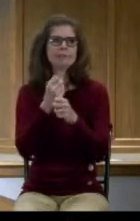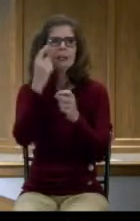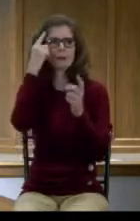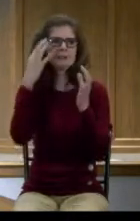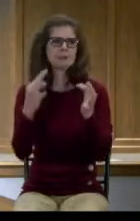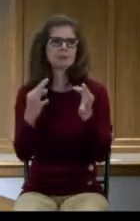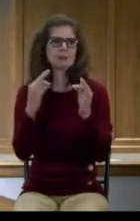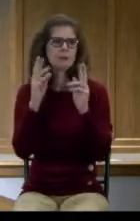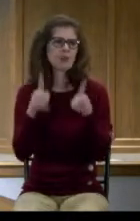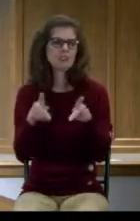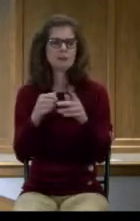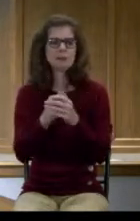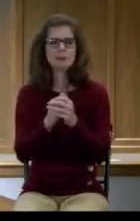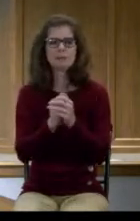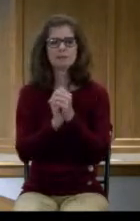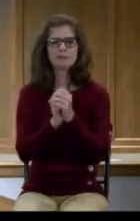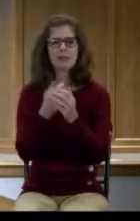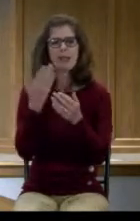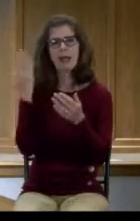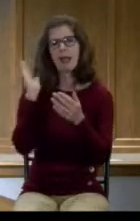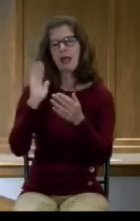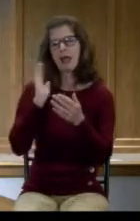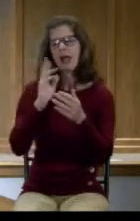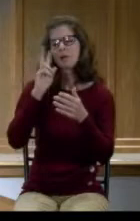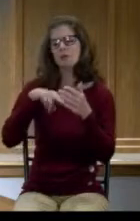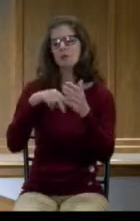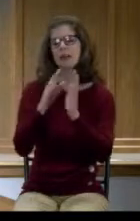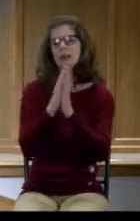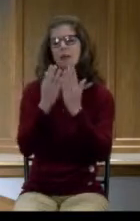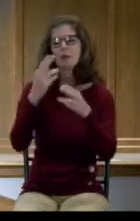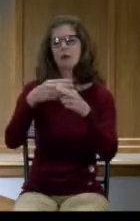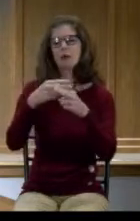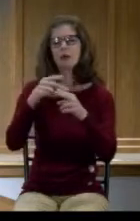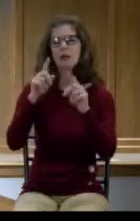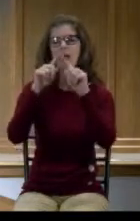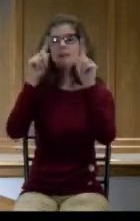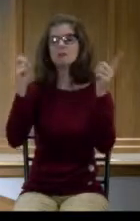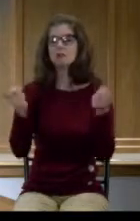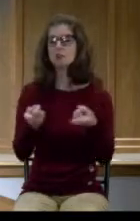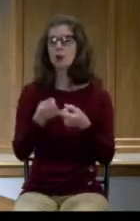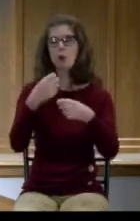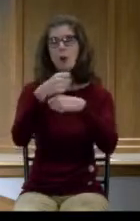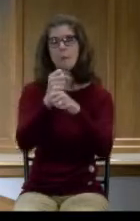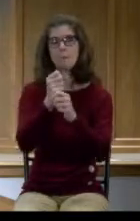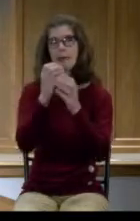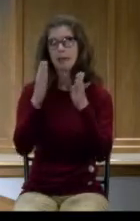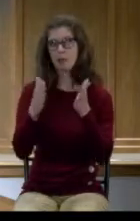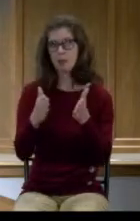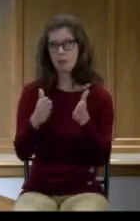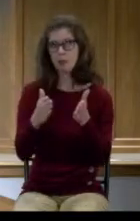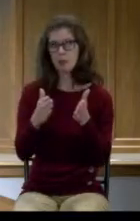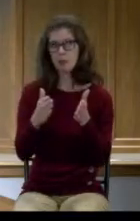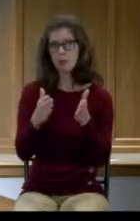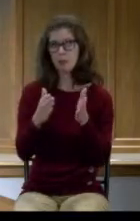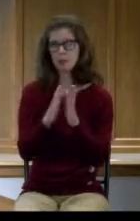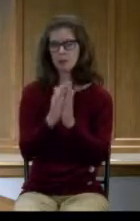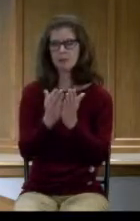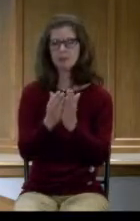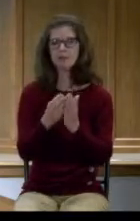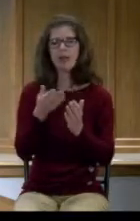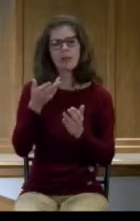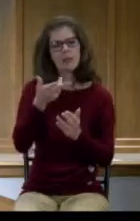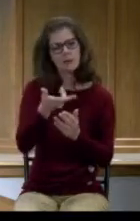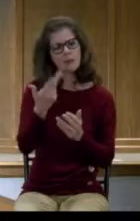book called The Circle Maker by Mark Batterton, and I got to this chapter, and he had these three goals, and I read them and thought, those